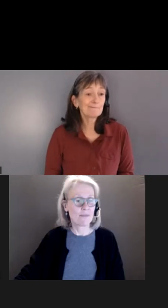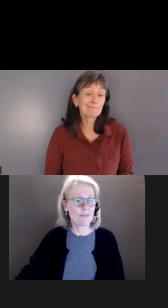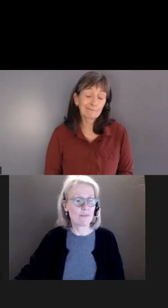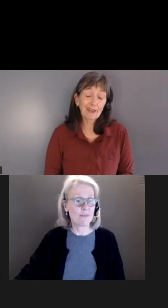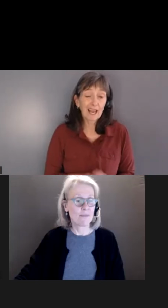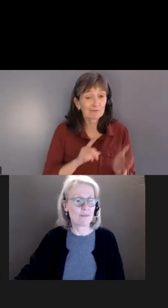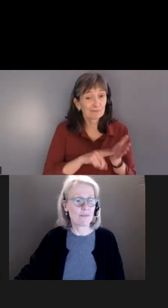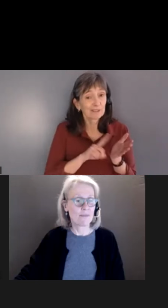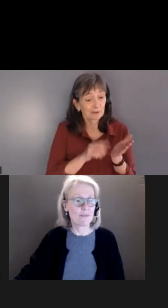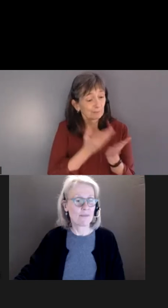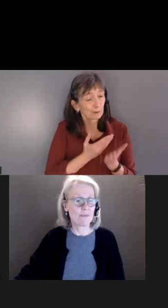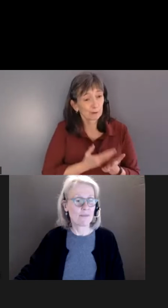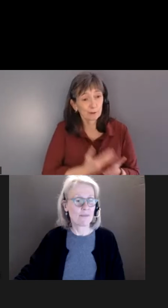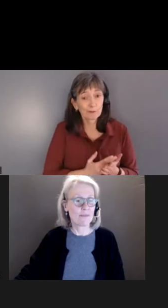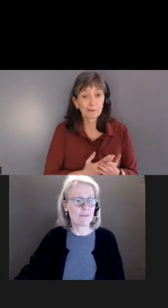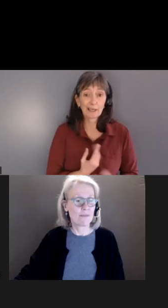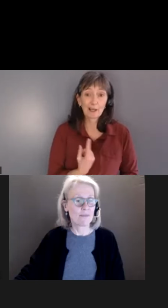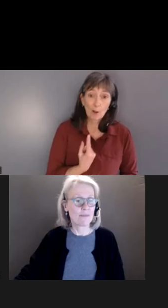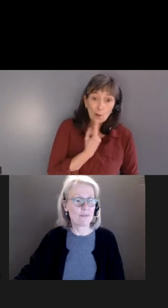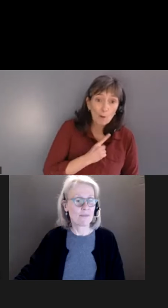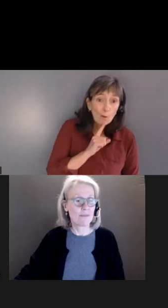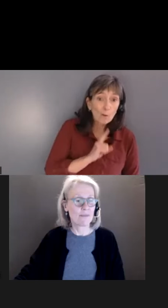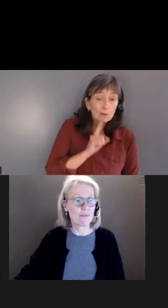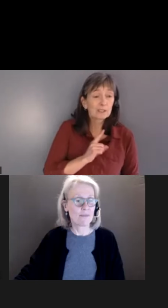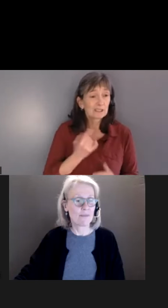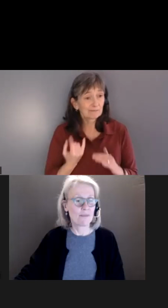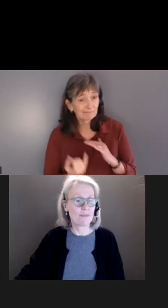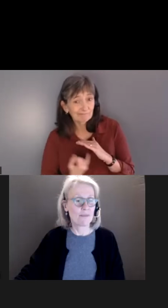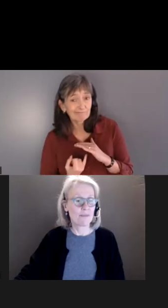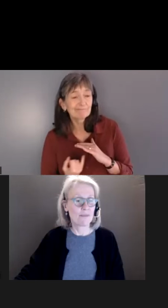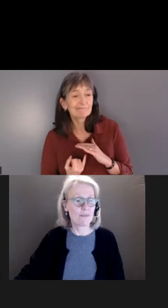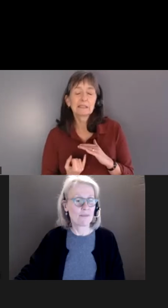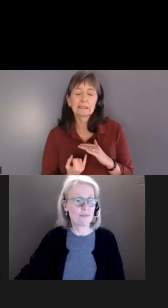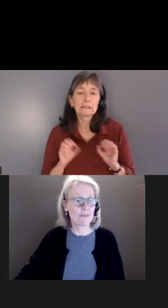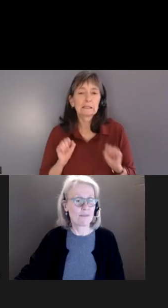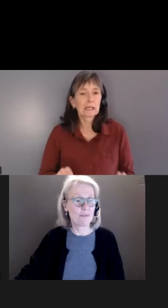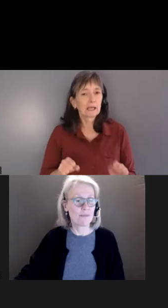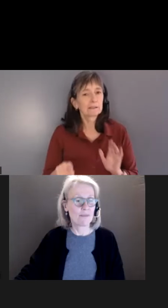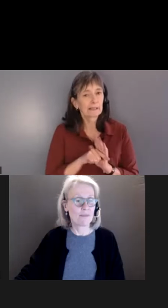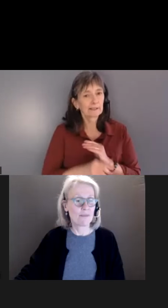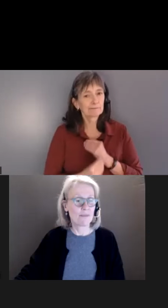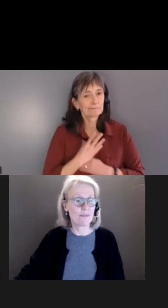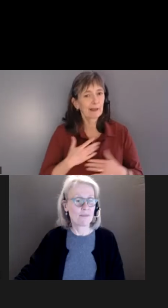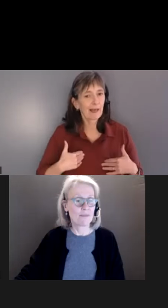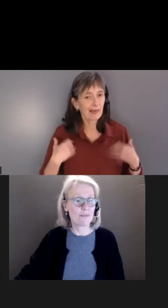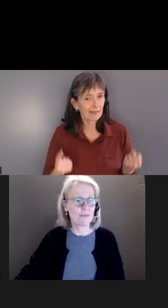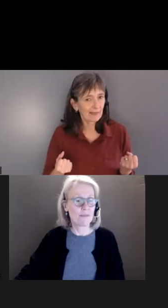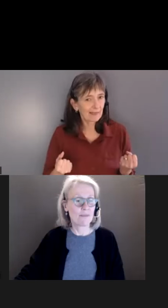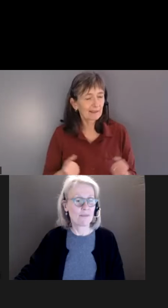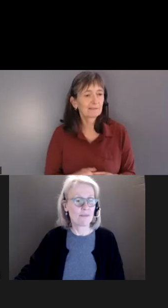social isolation and loneliness are associated with a number of negative health behaviors, including a lack of physical